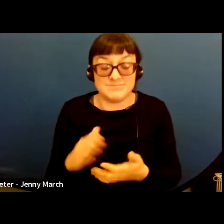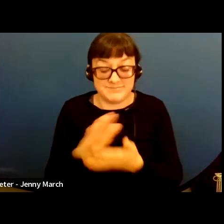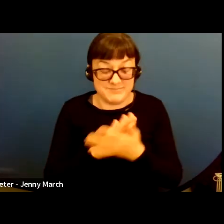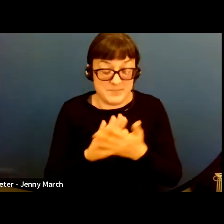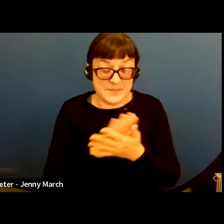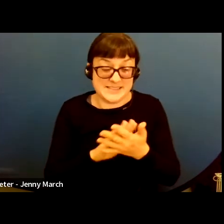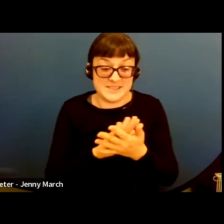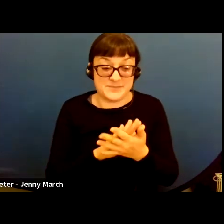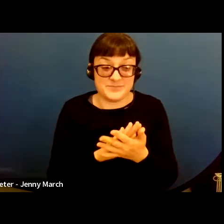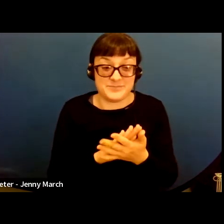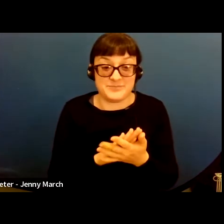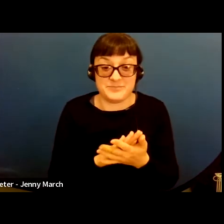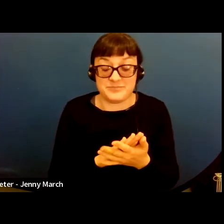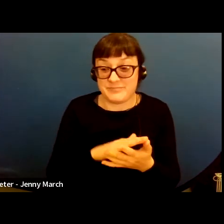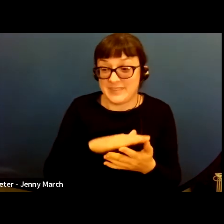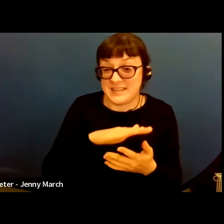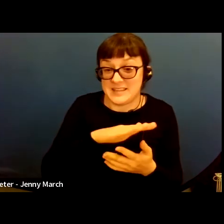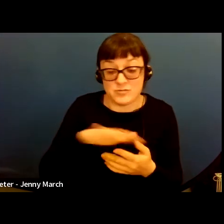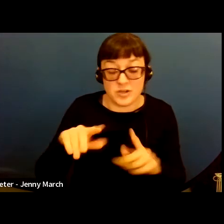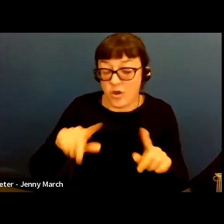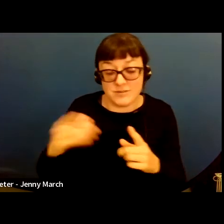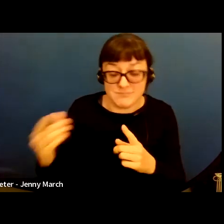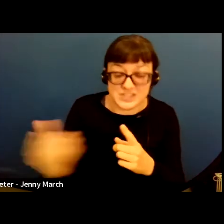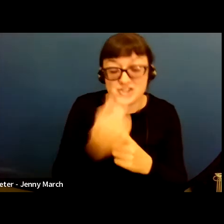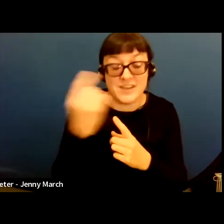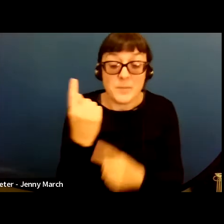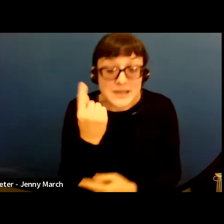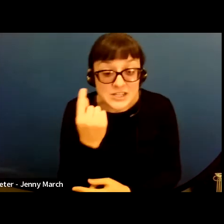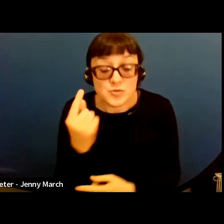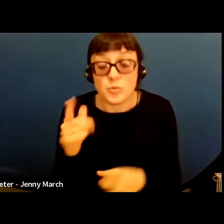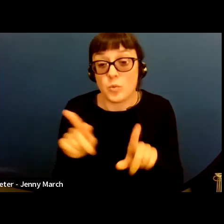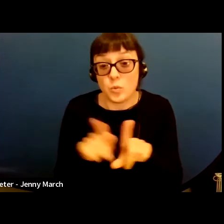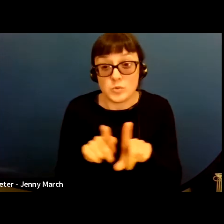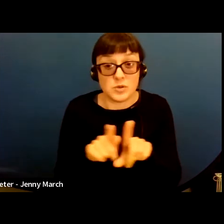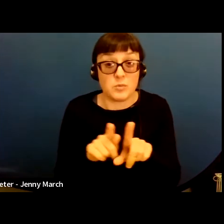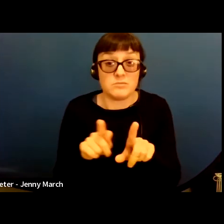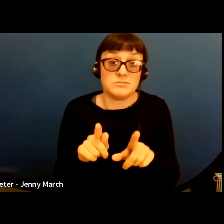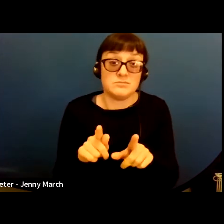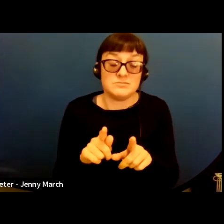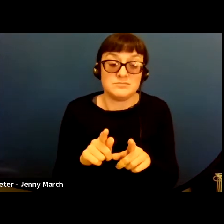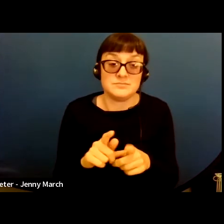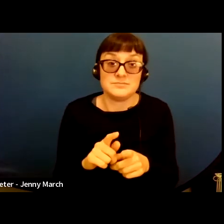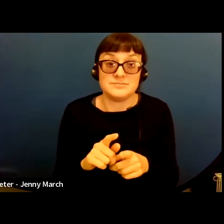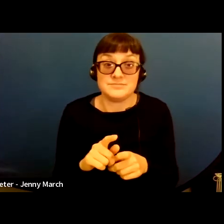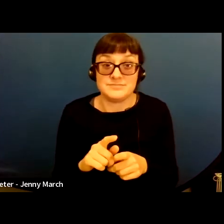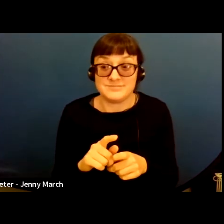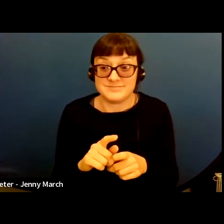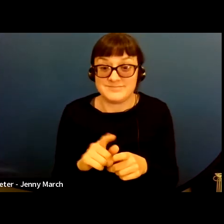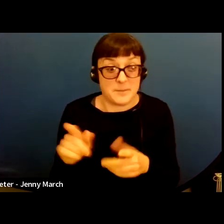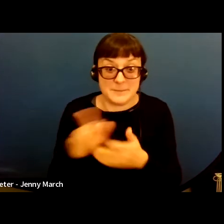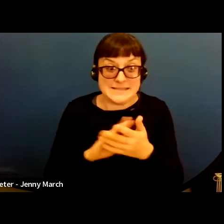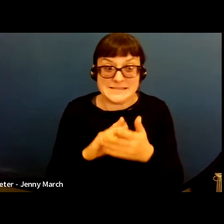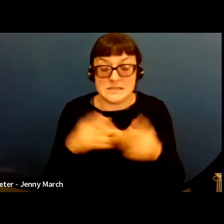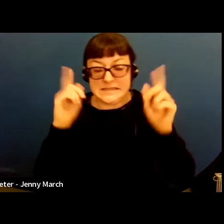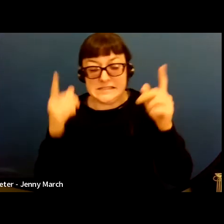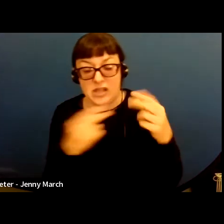to for the children to realise their potential, but also we end up with the added bonus of a very stressed workforce